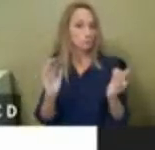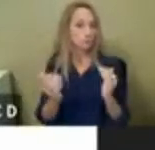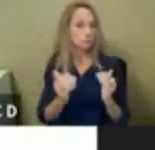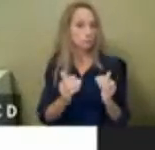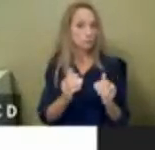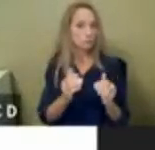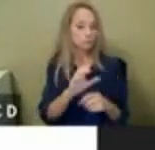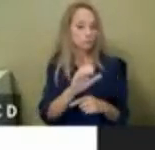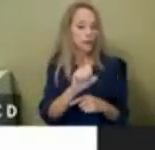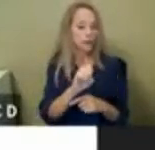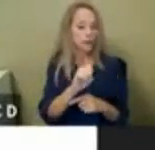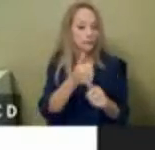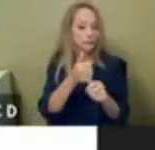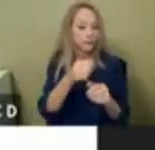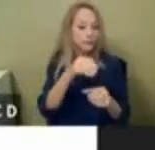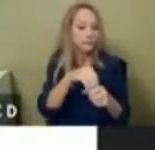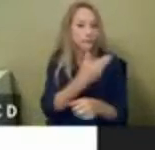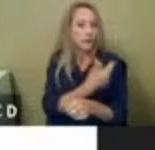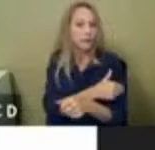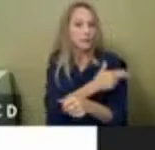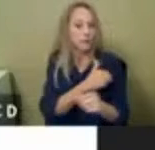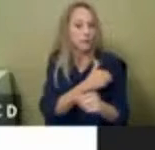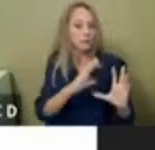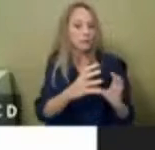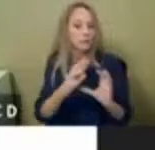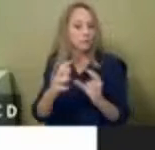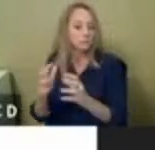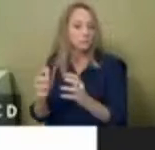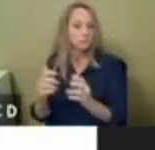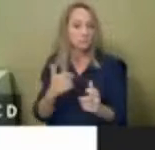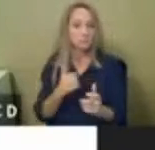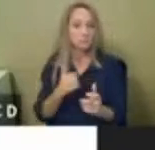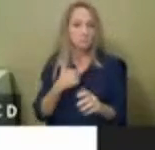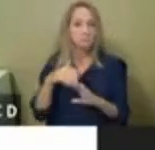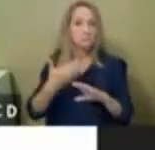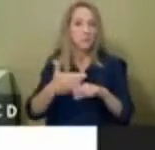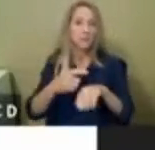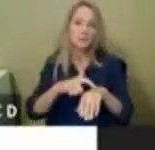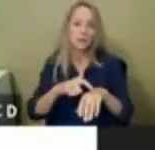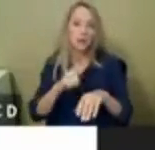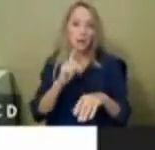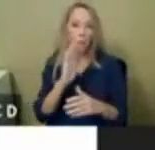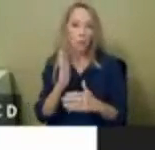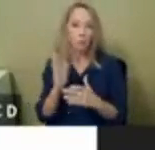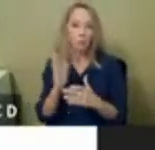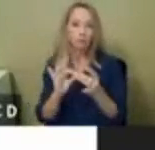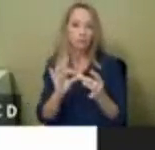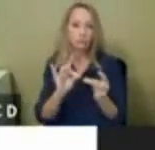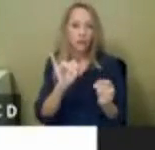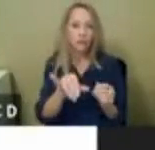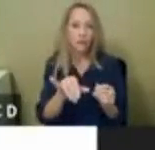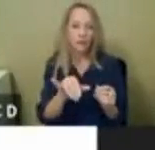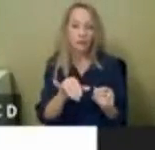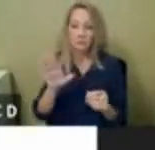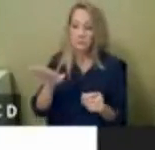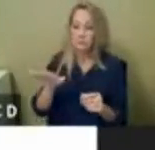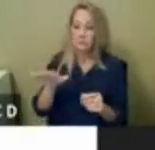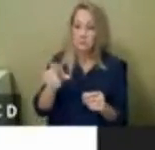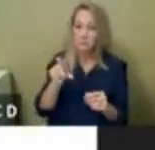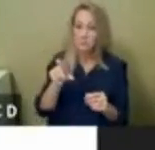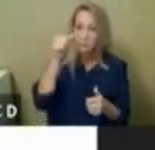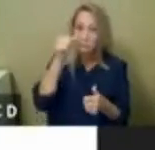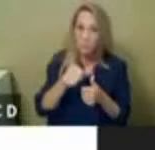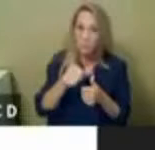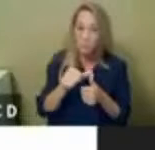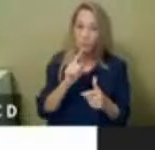and hospitalizations. And I'll be happy to bring that back next time. Your recollection is that it's holding